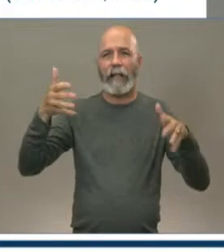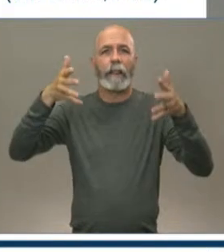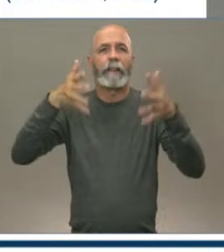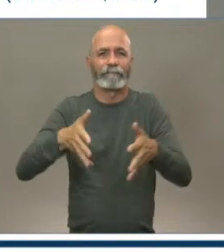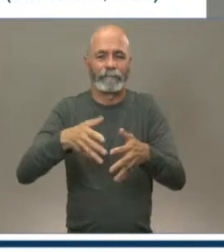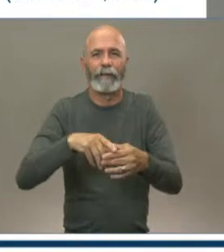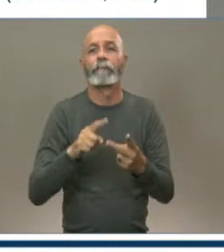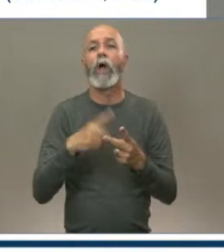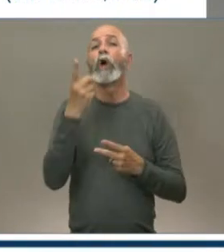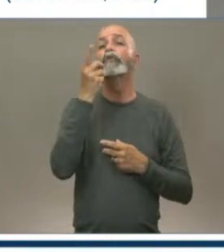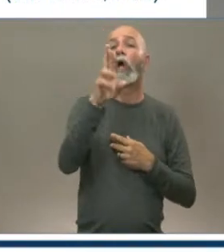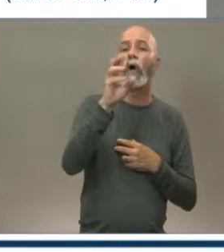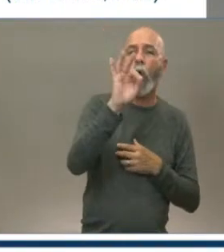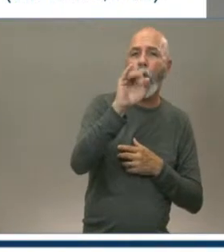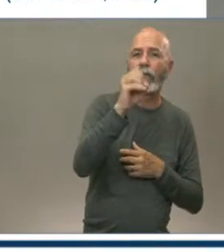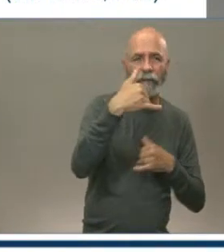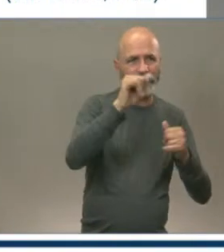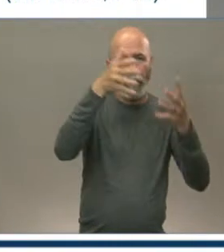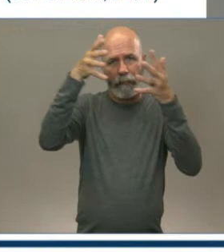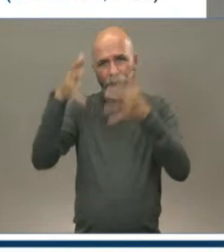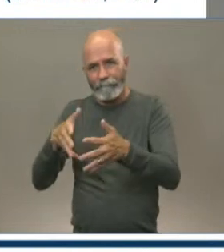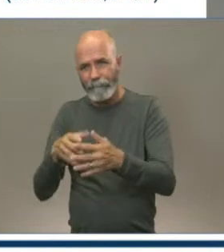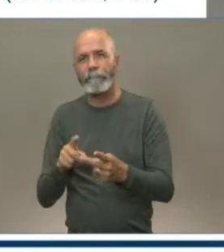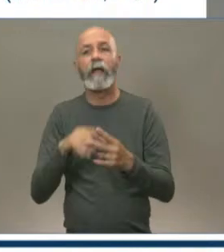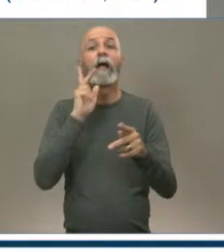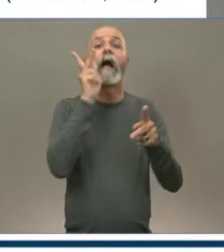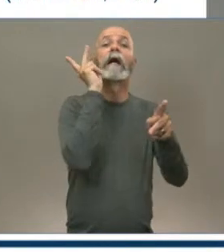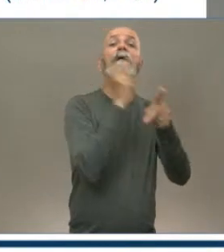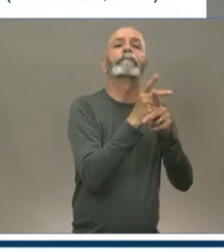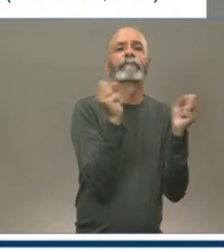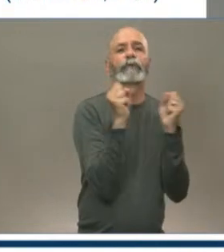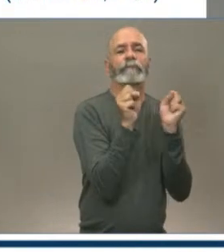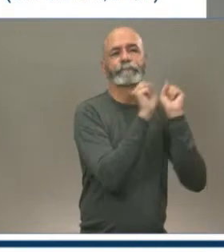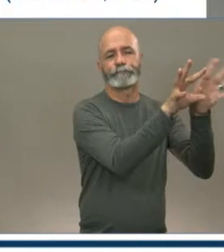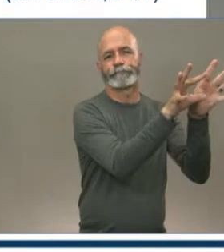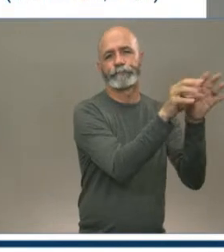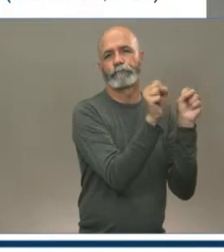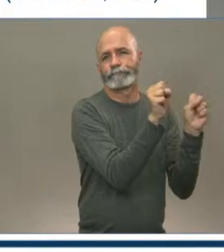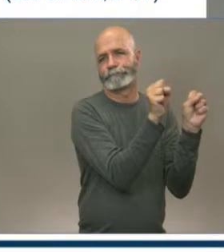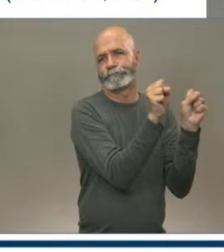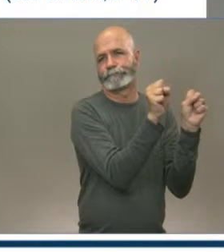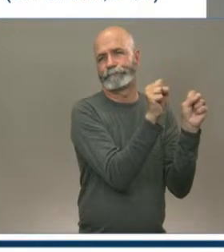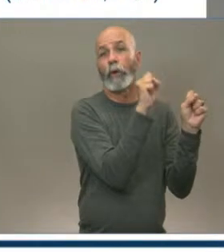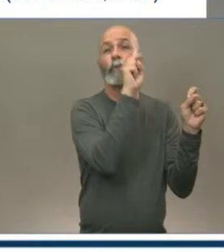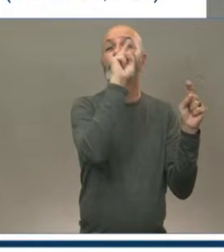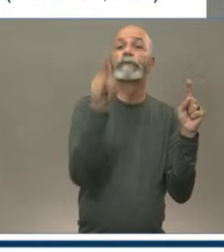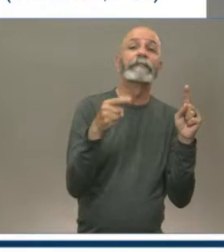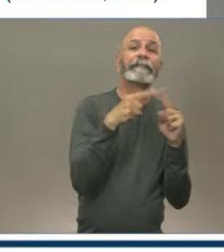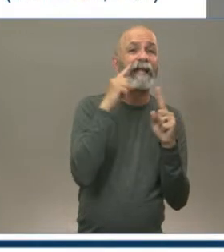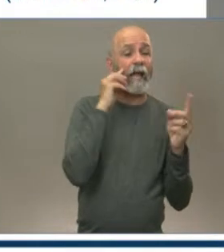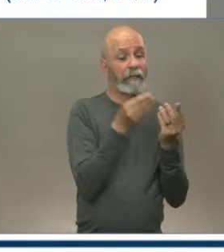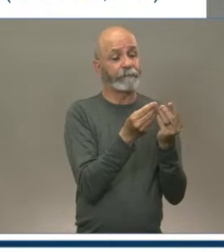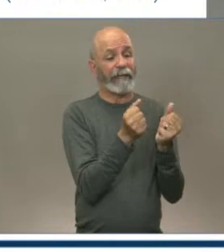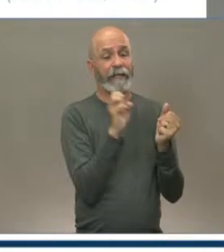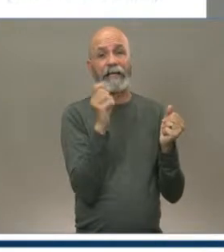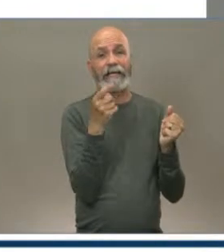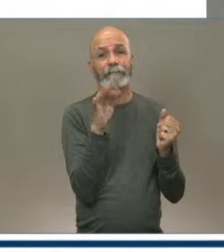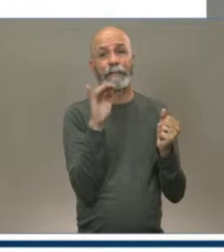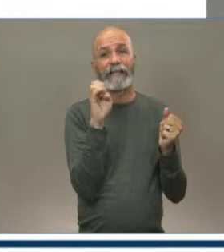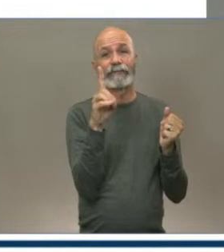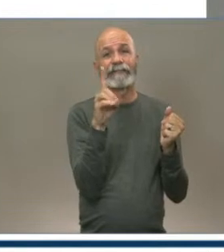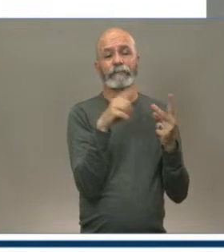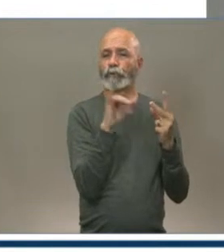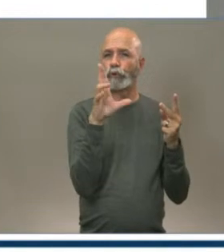there, but they have an expiry date at the end of June. We're waiting to get some direction, probably in early June,